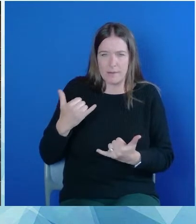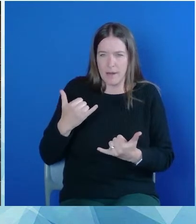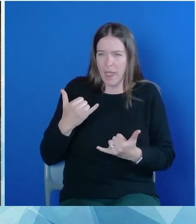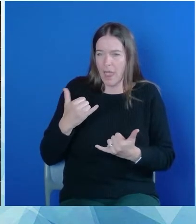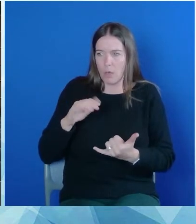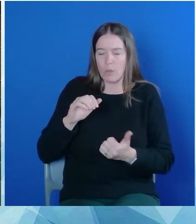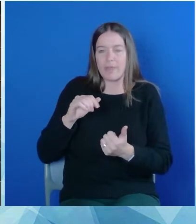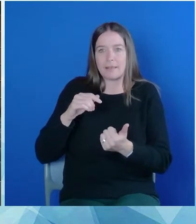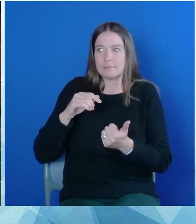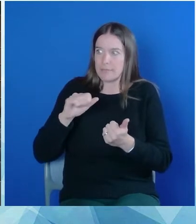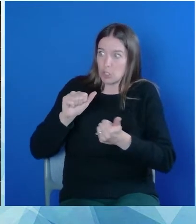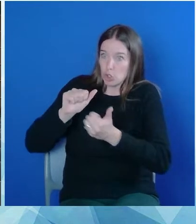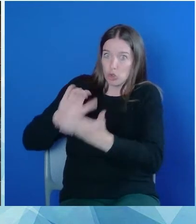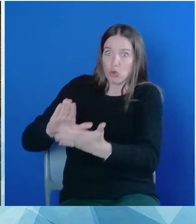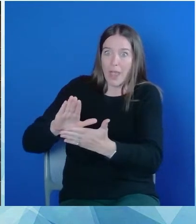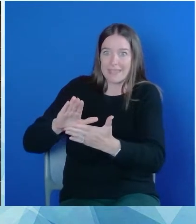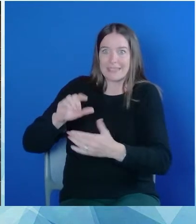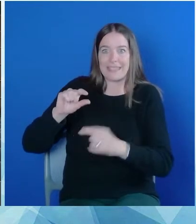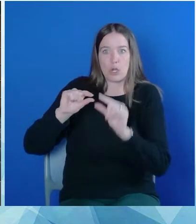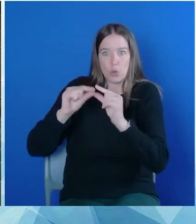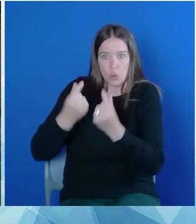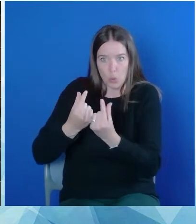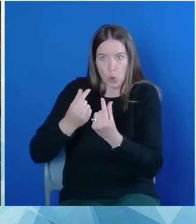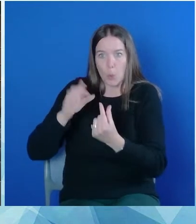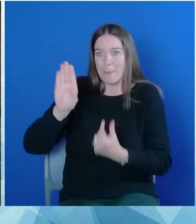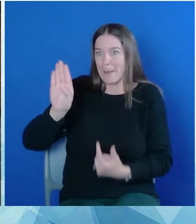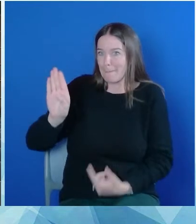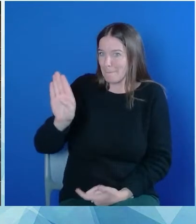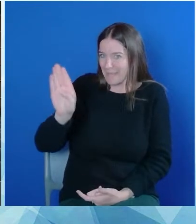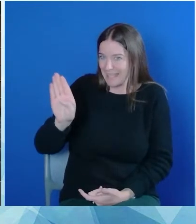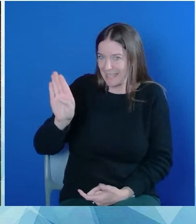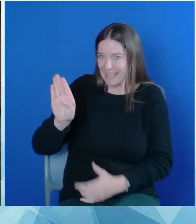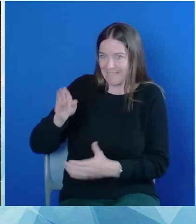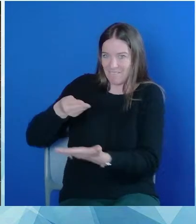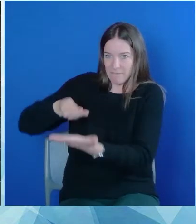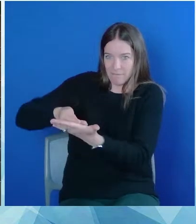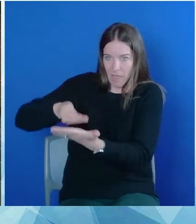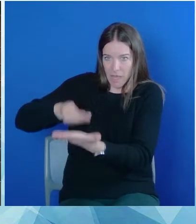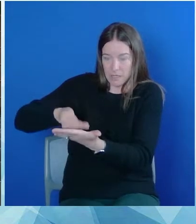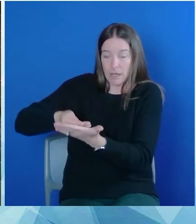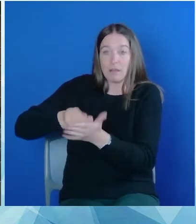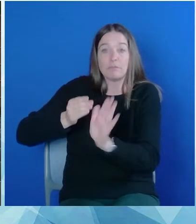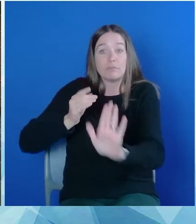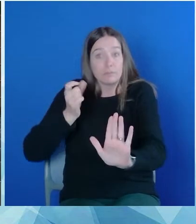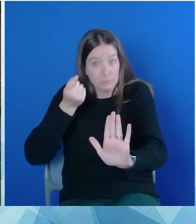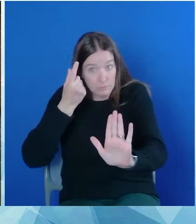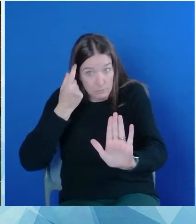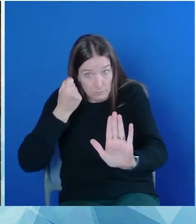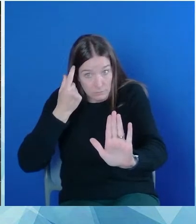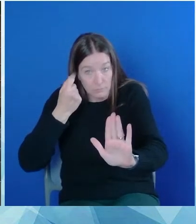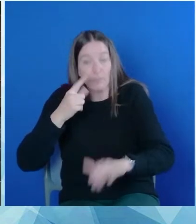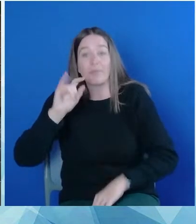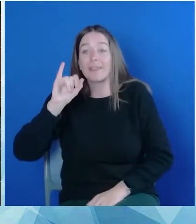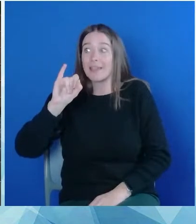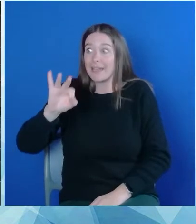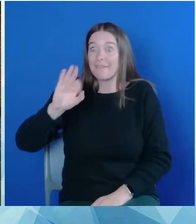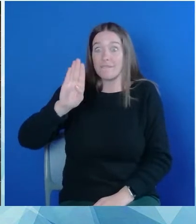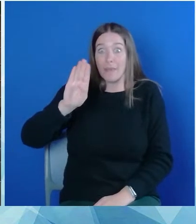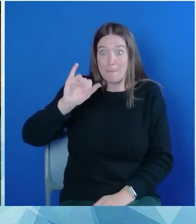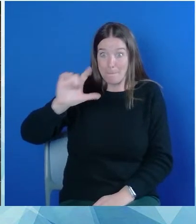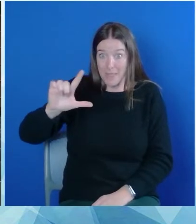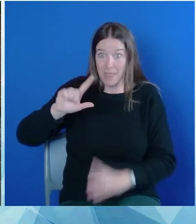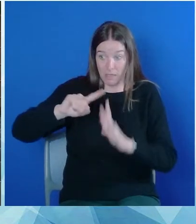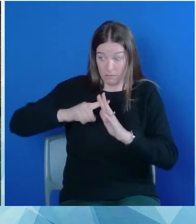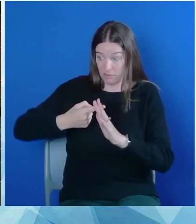B funding. But if there is a bill that starts moving through the legislature that specifically